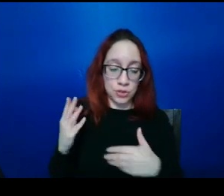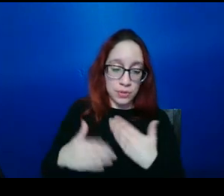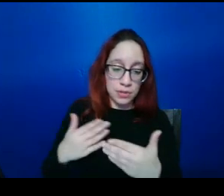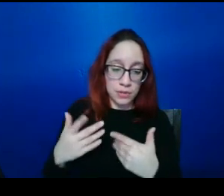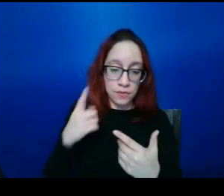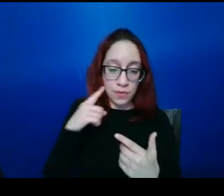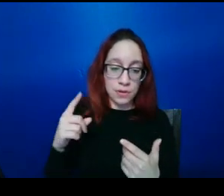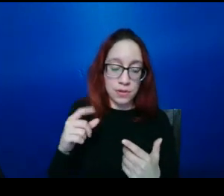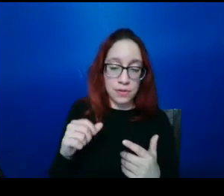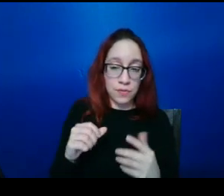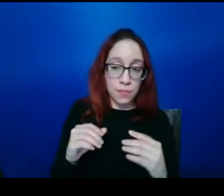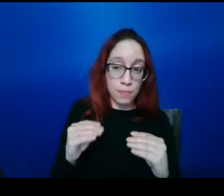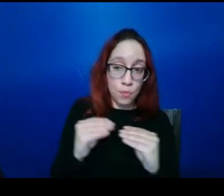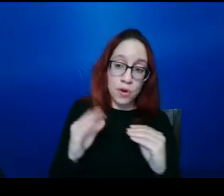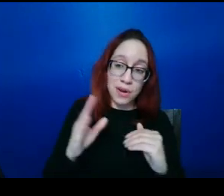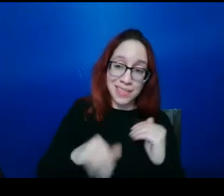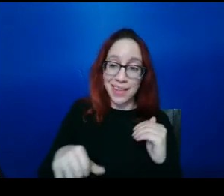is expedited to a degree